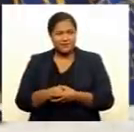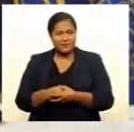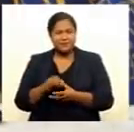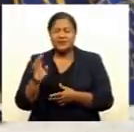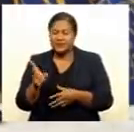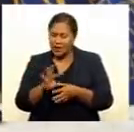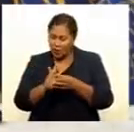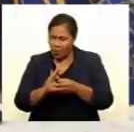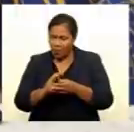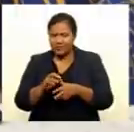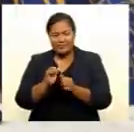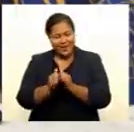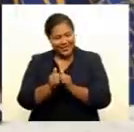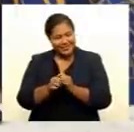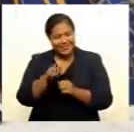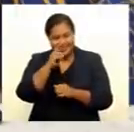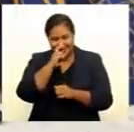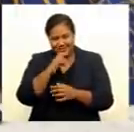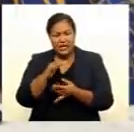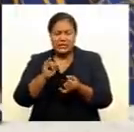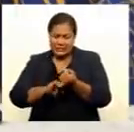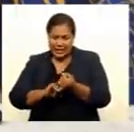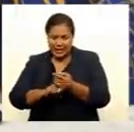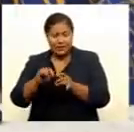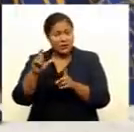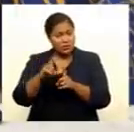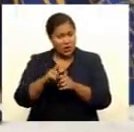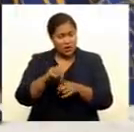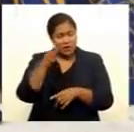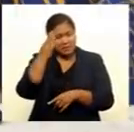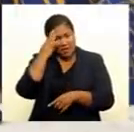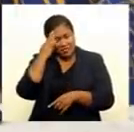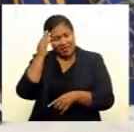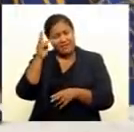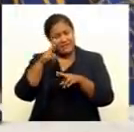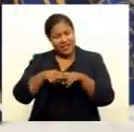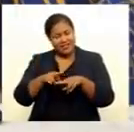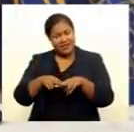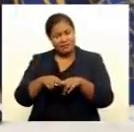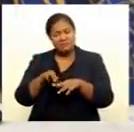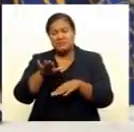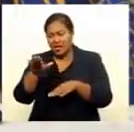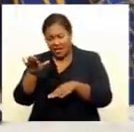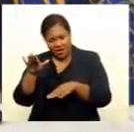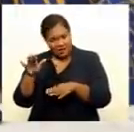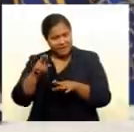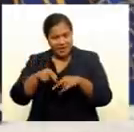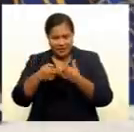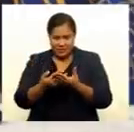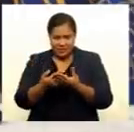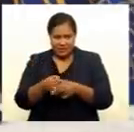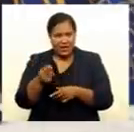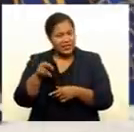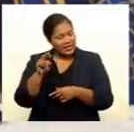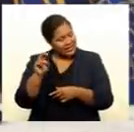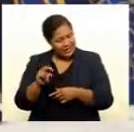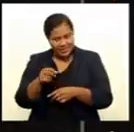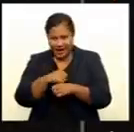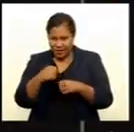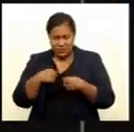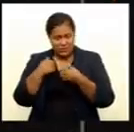brothers and sisters, sons and daughters, mothers and fathers. They are family. They deserve our unwavering